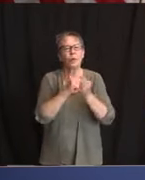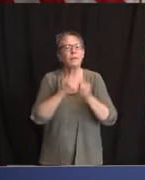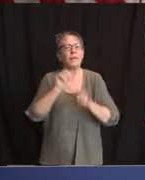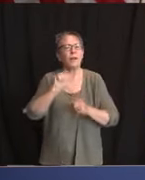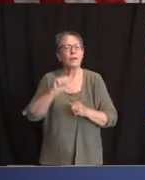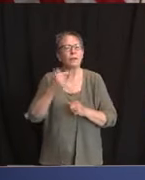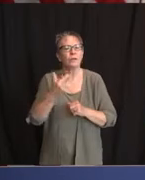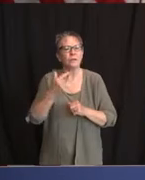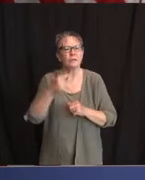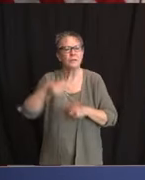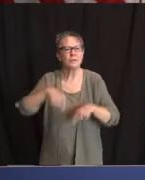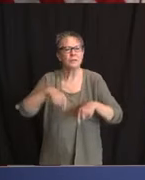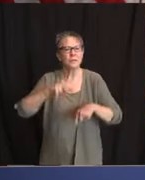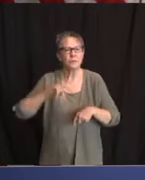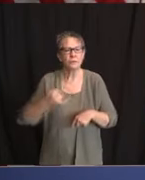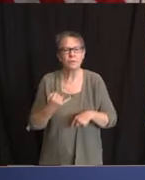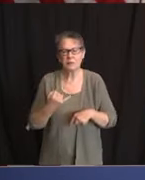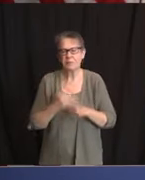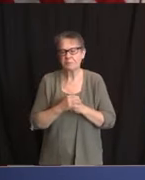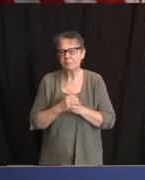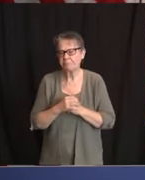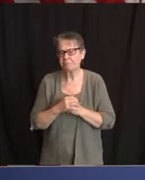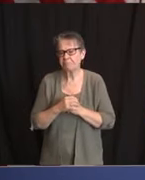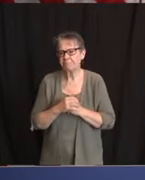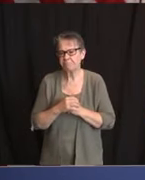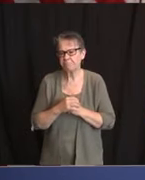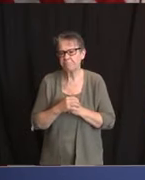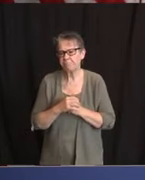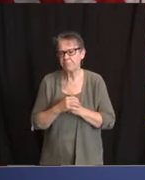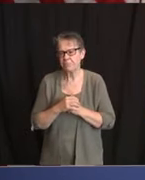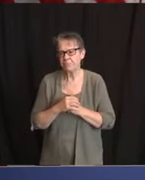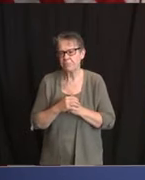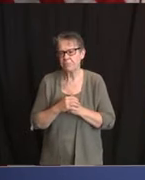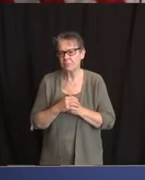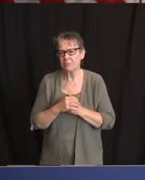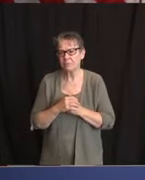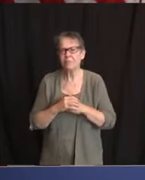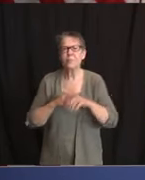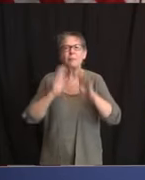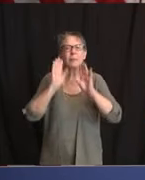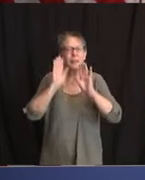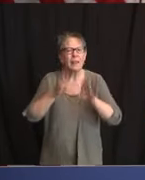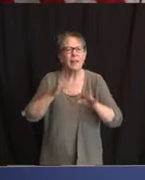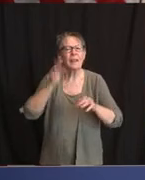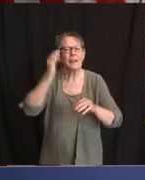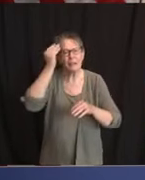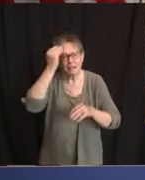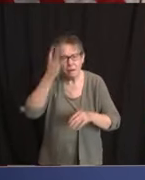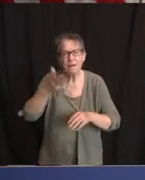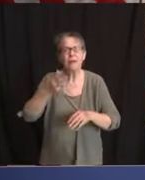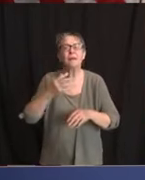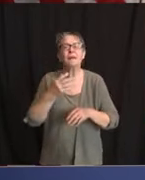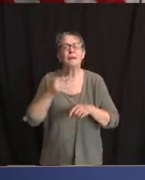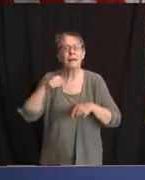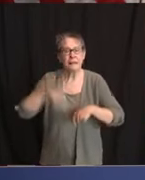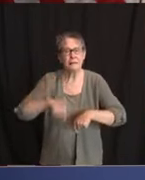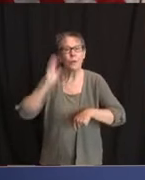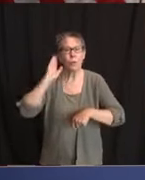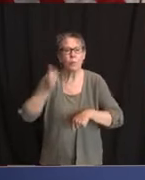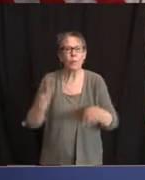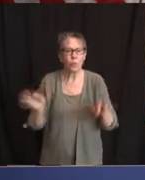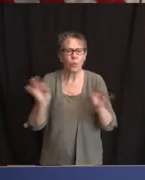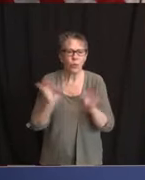you there'll be a payoff. I promise you. Tomorrow is going to be a big day of discussion on testing and contact tracing. As